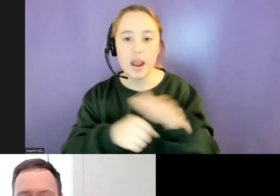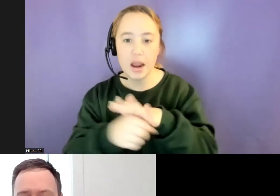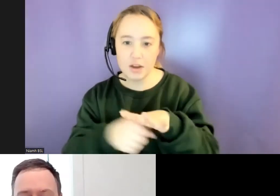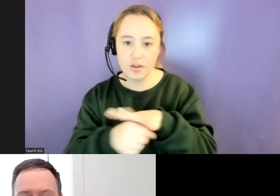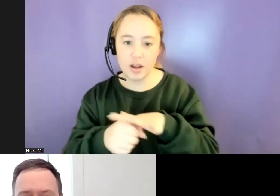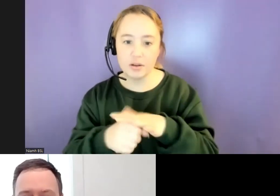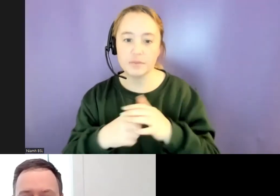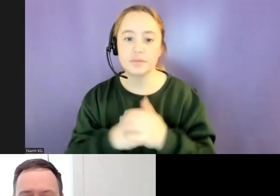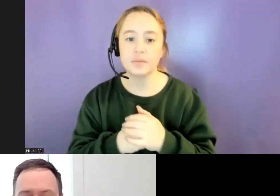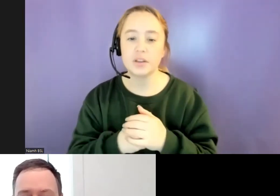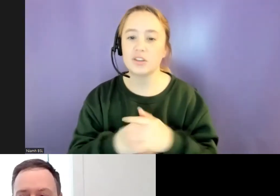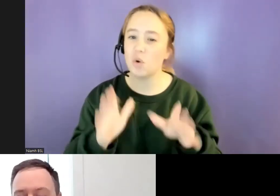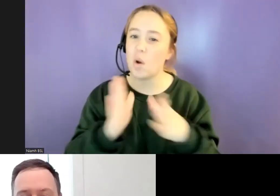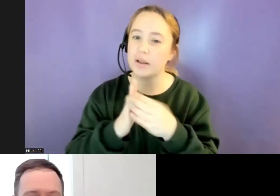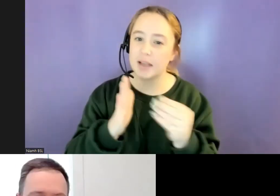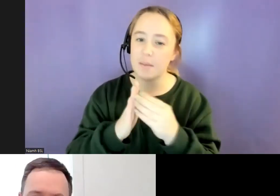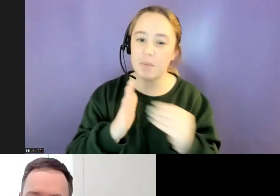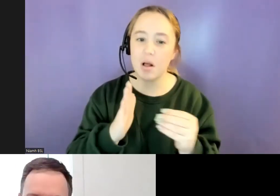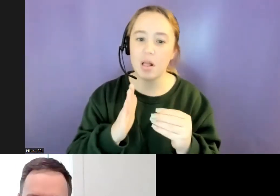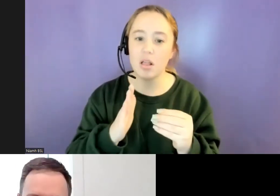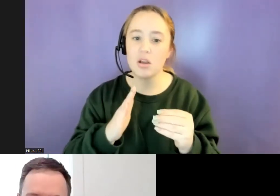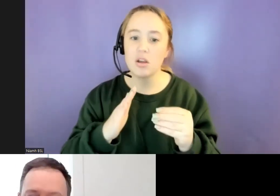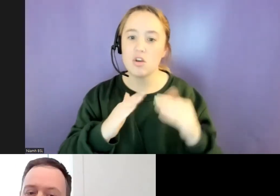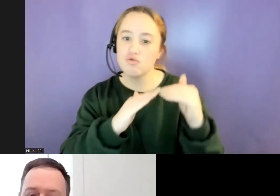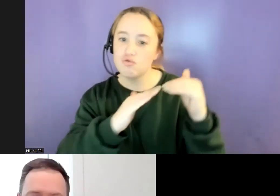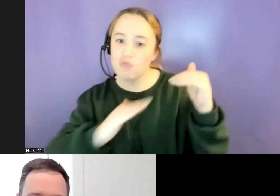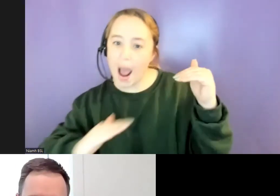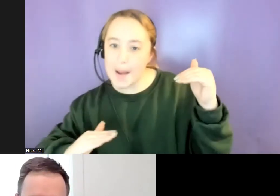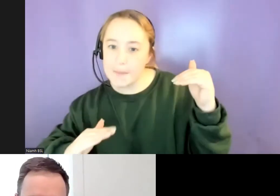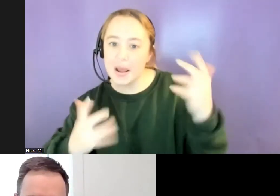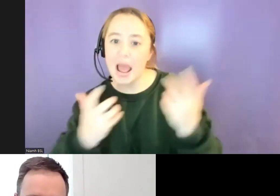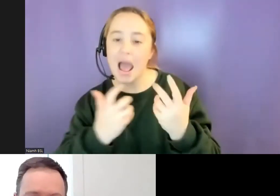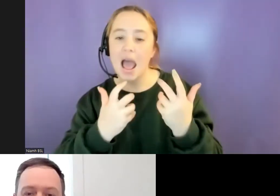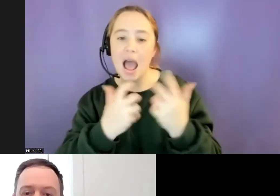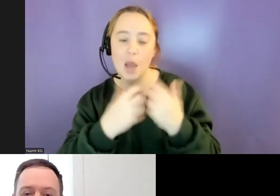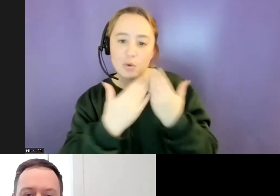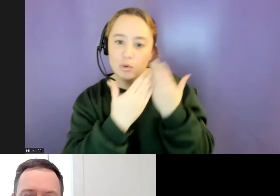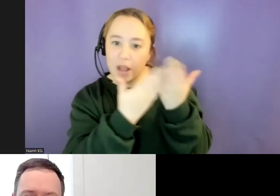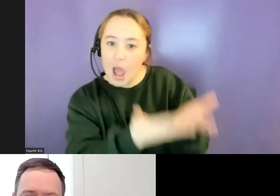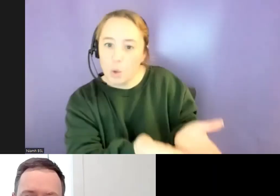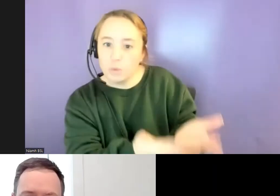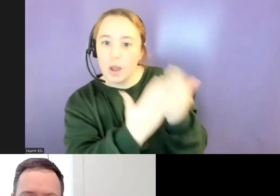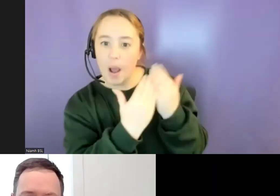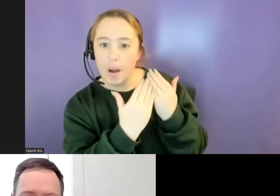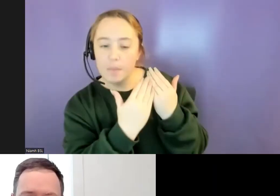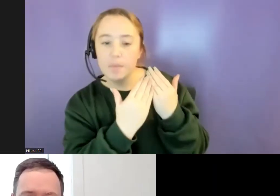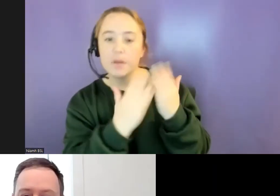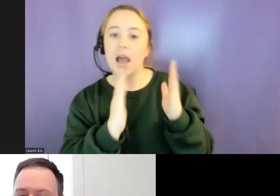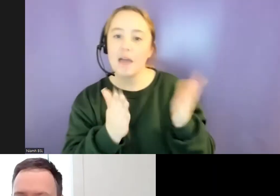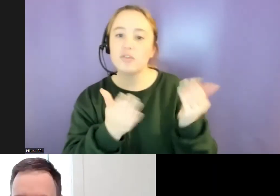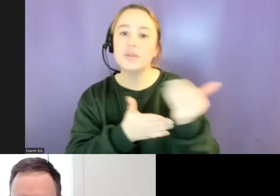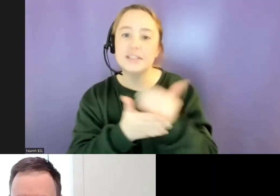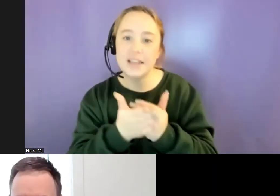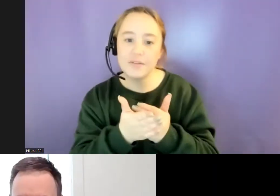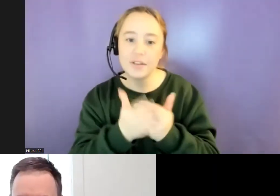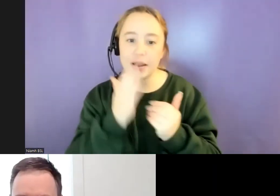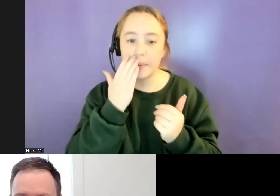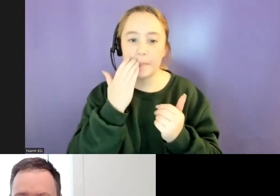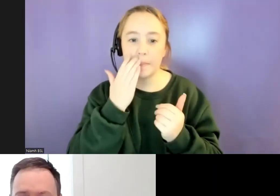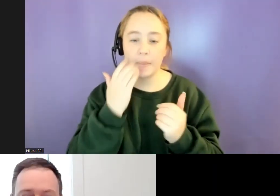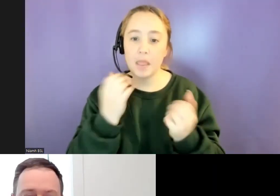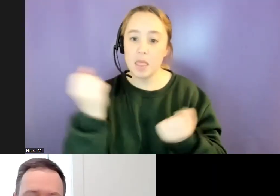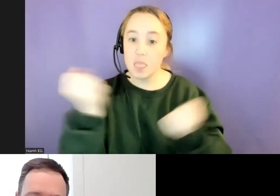be from things like ramp deployment, how to do that safely, alongside bus